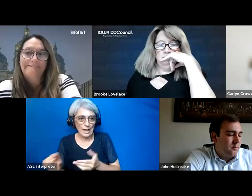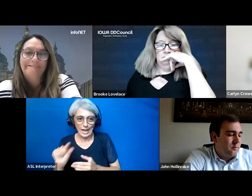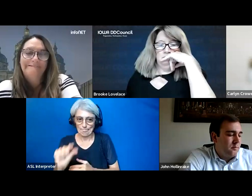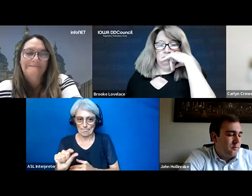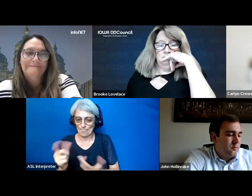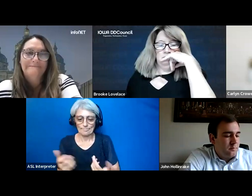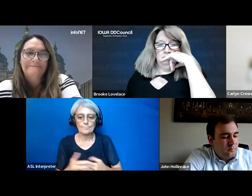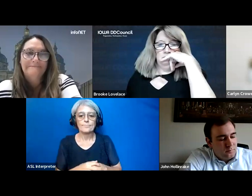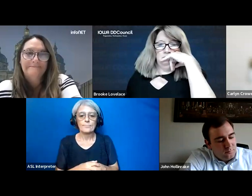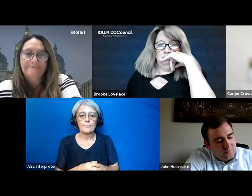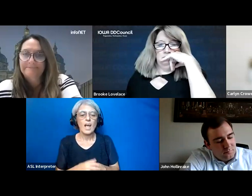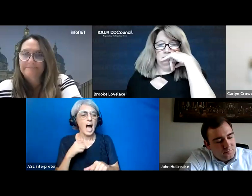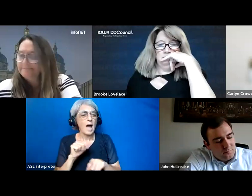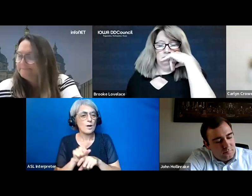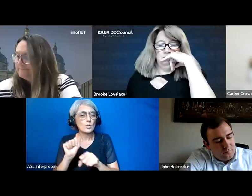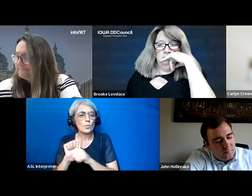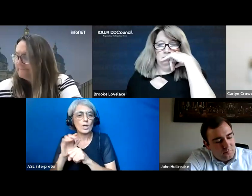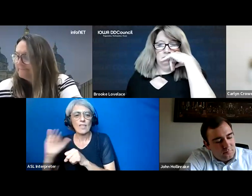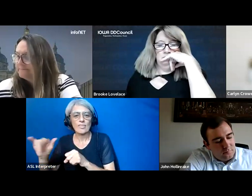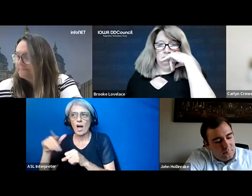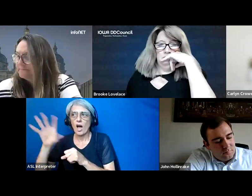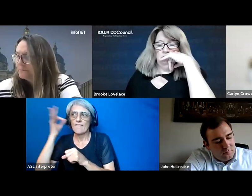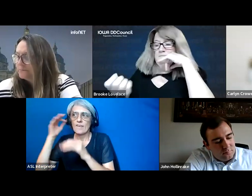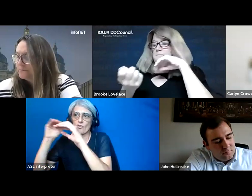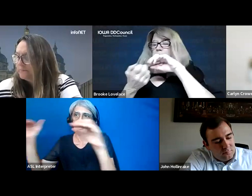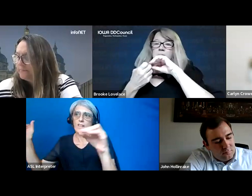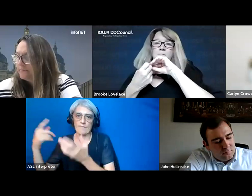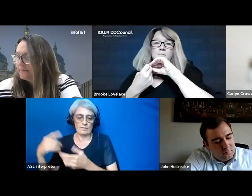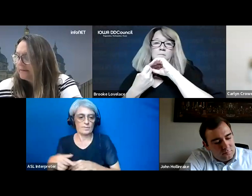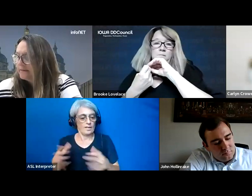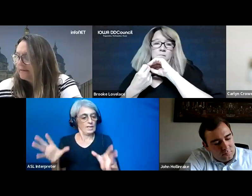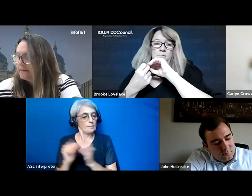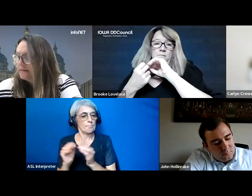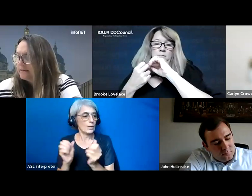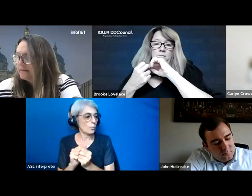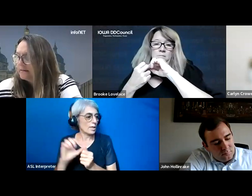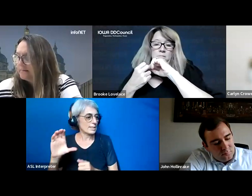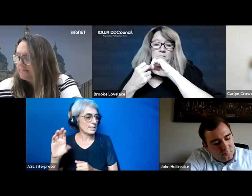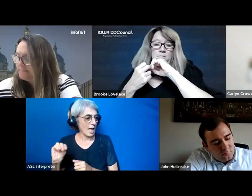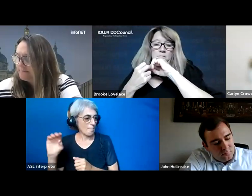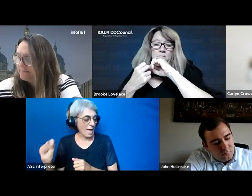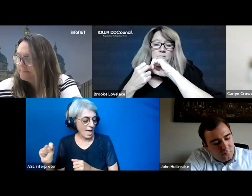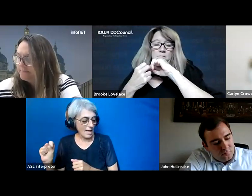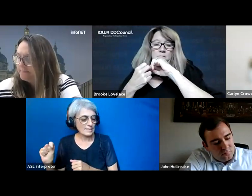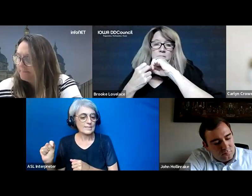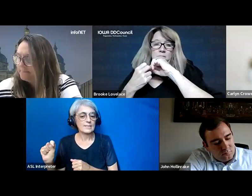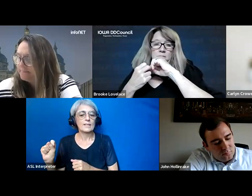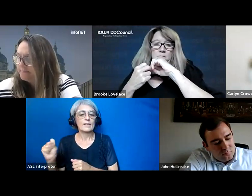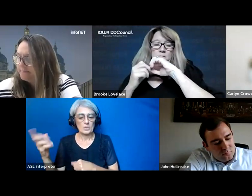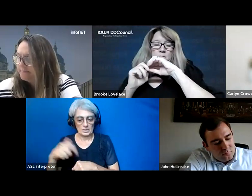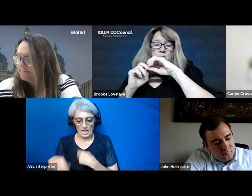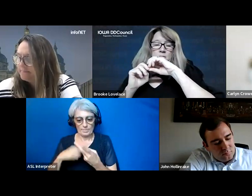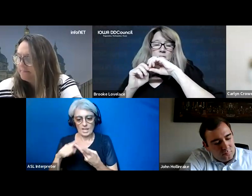this issue at the federal level. We've had several meetings with CMS and also Secretary